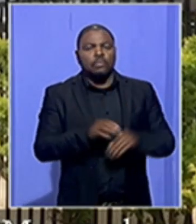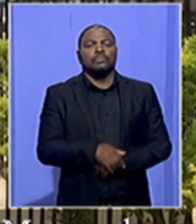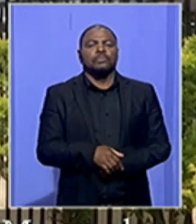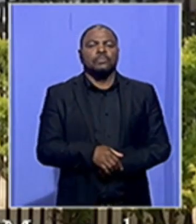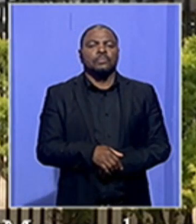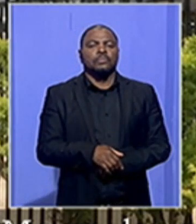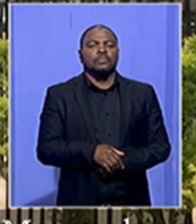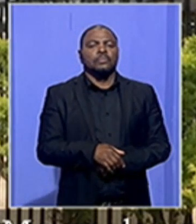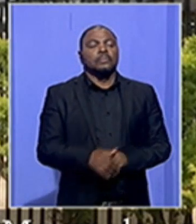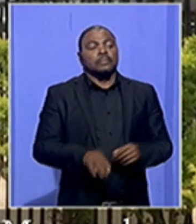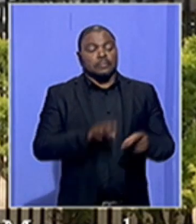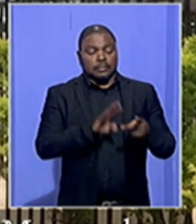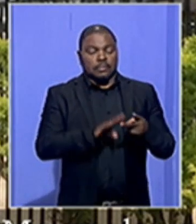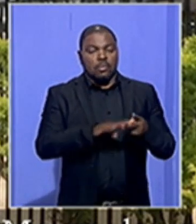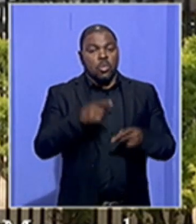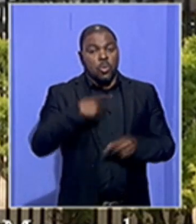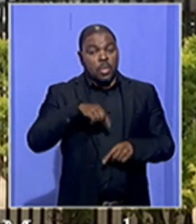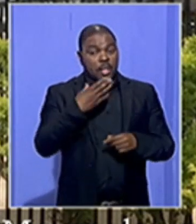have